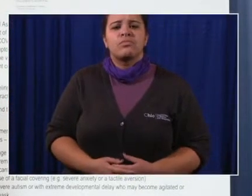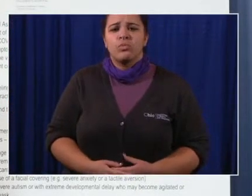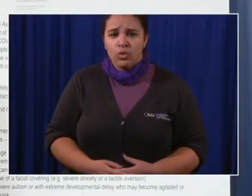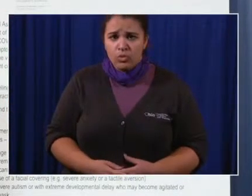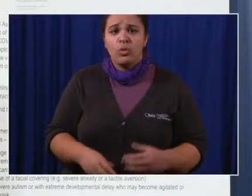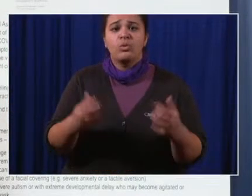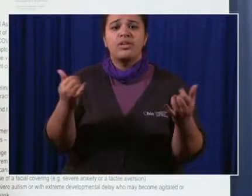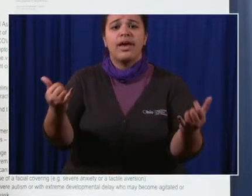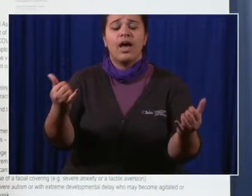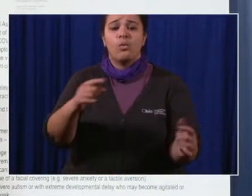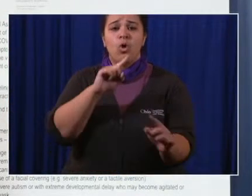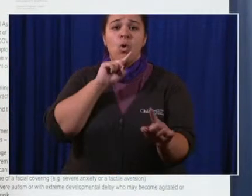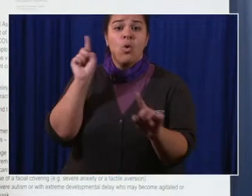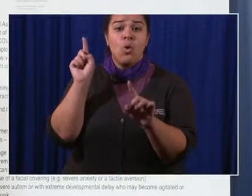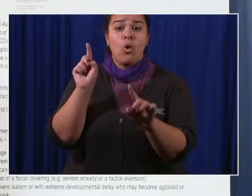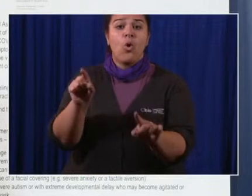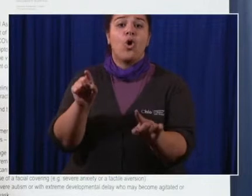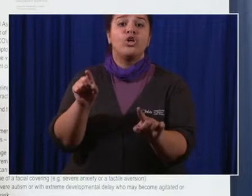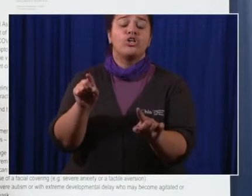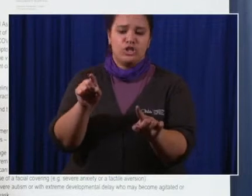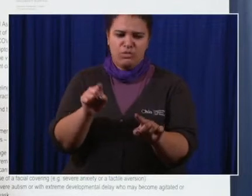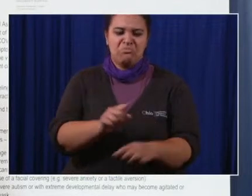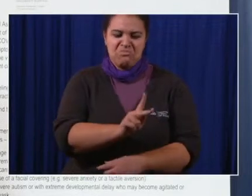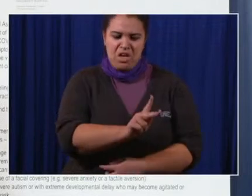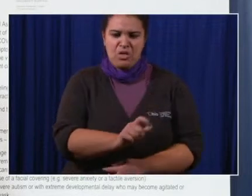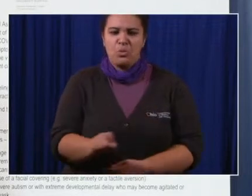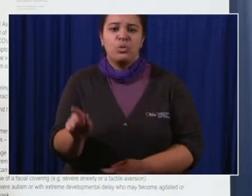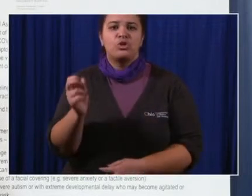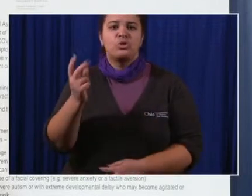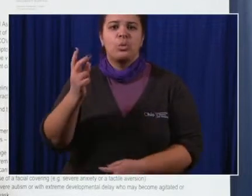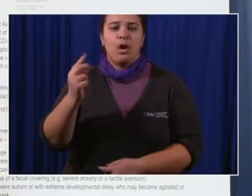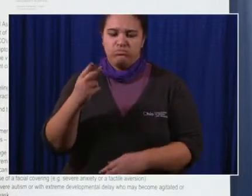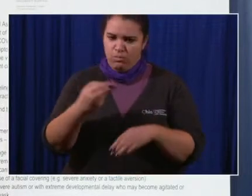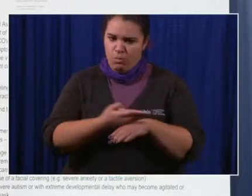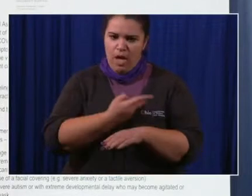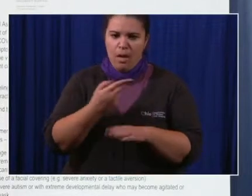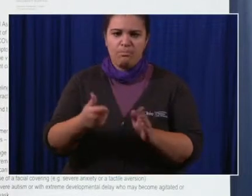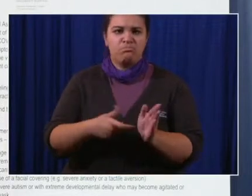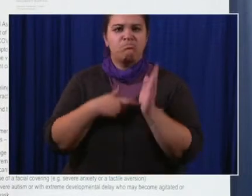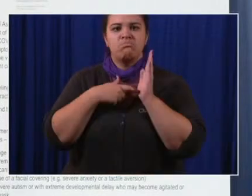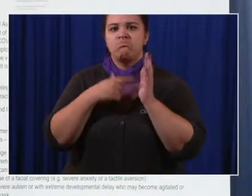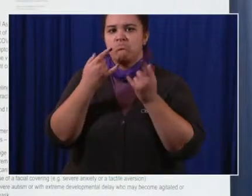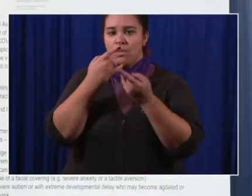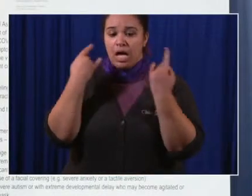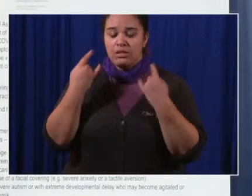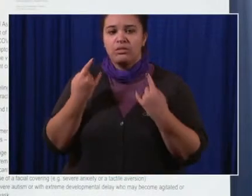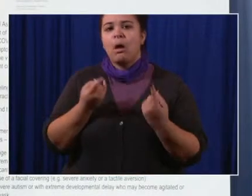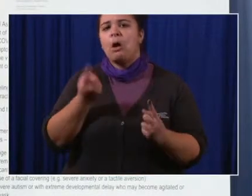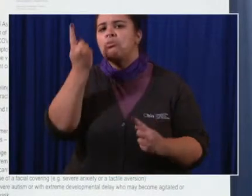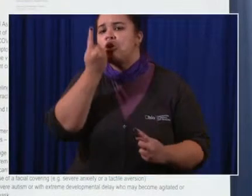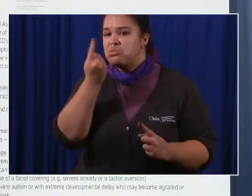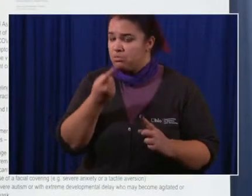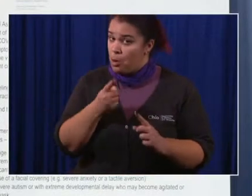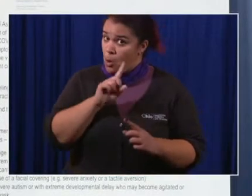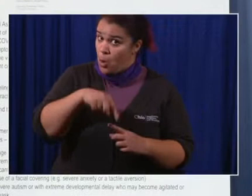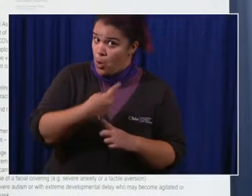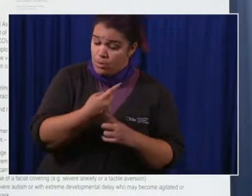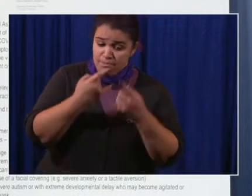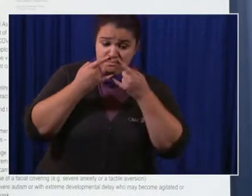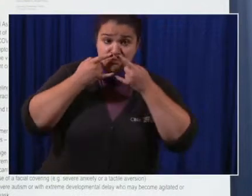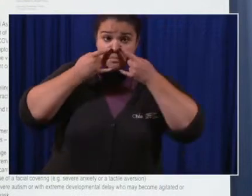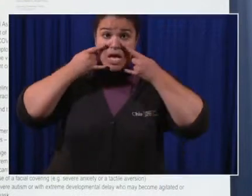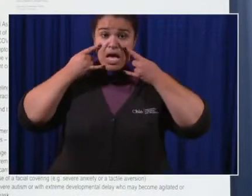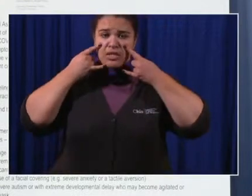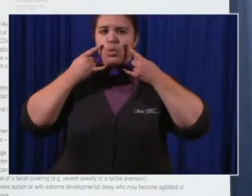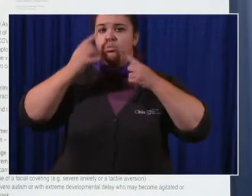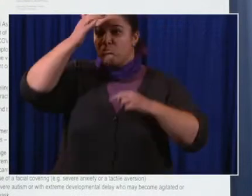issuing today for K through 12 students, does that define the mask? Does it have to be a mask? Could it be a face shield? And then who sets the specs